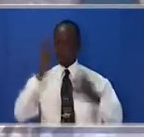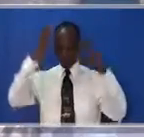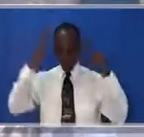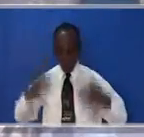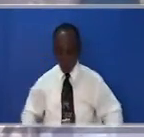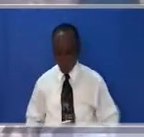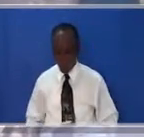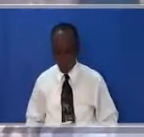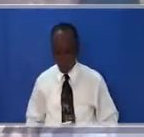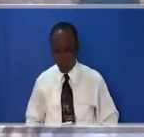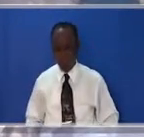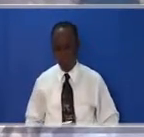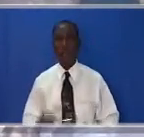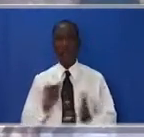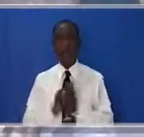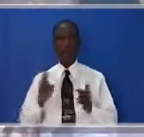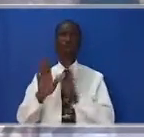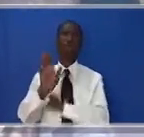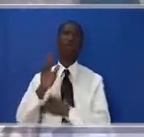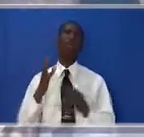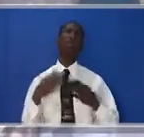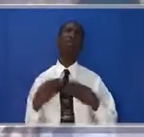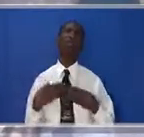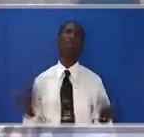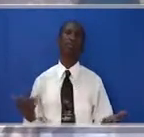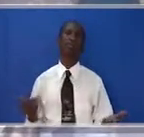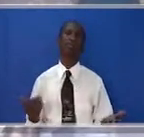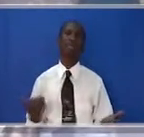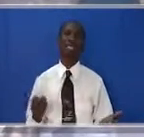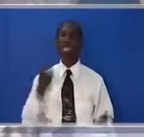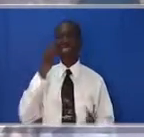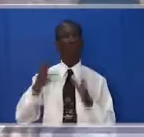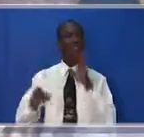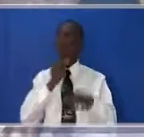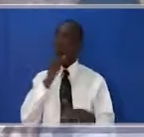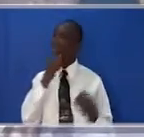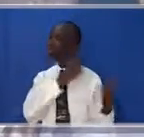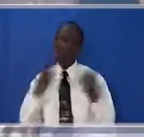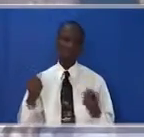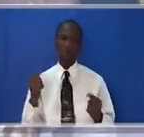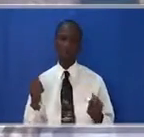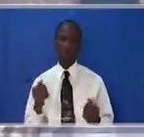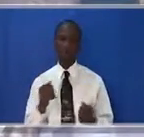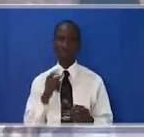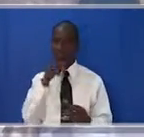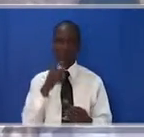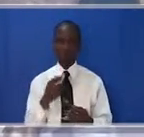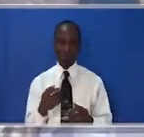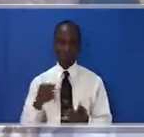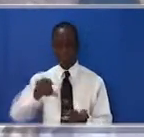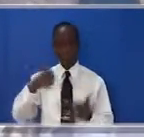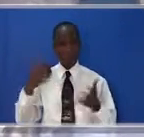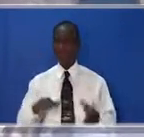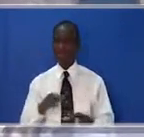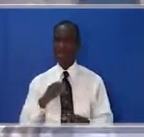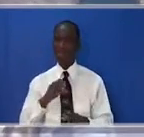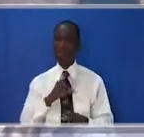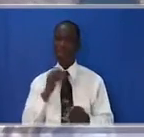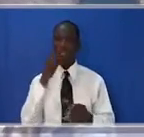or wizard, no demonic spirit has power over you once you are baptized. The